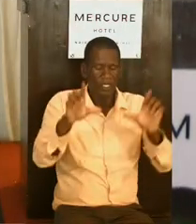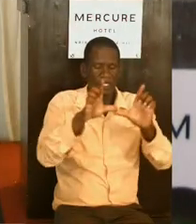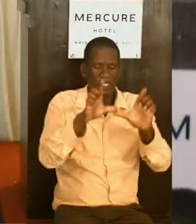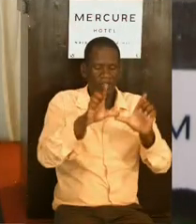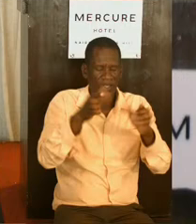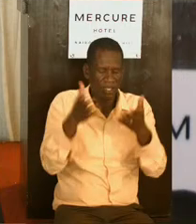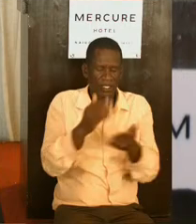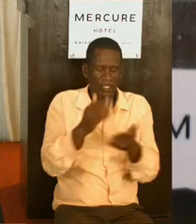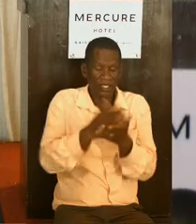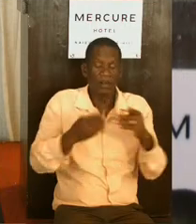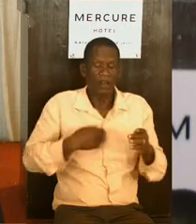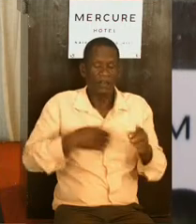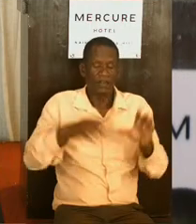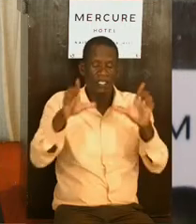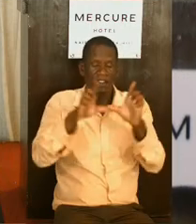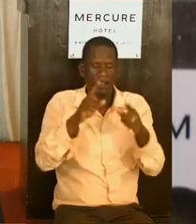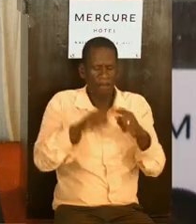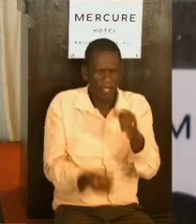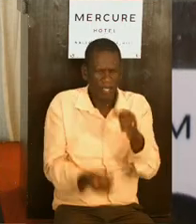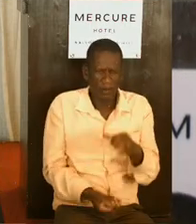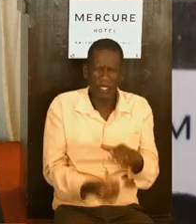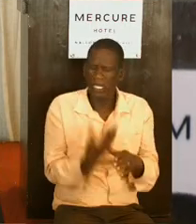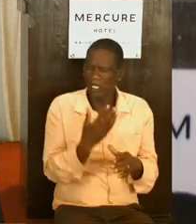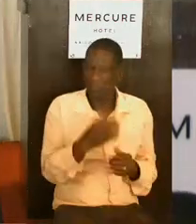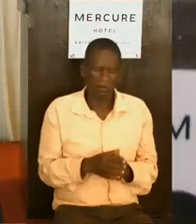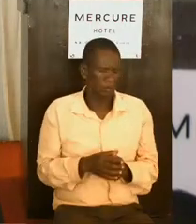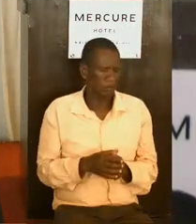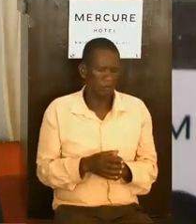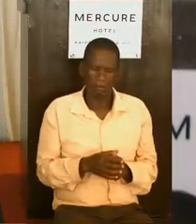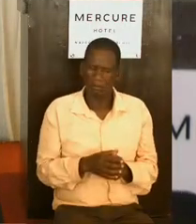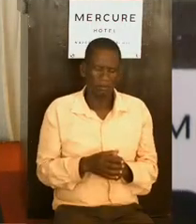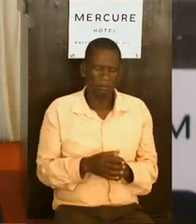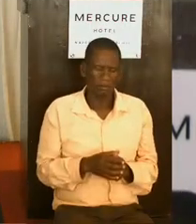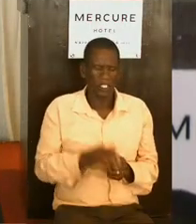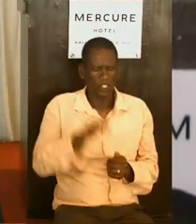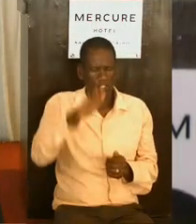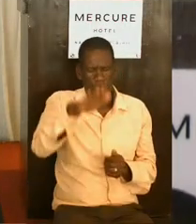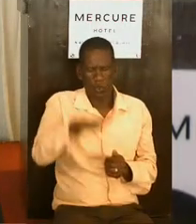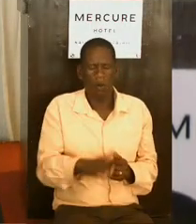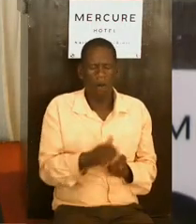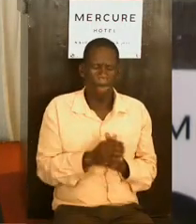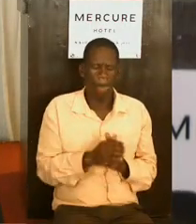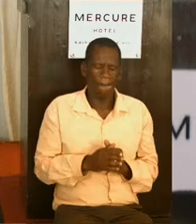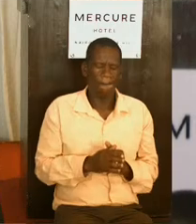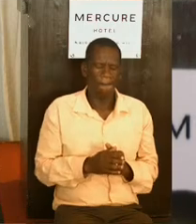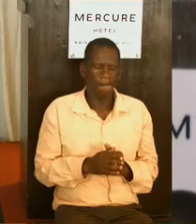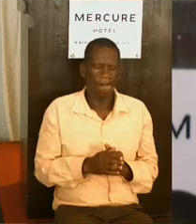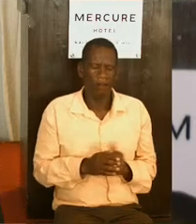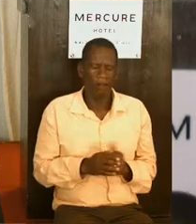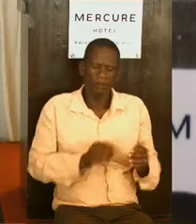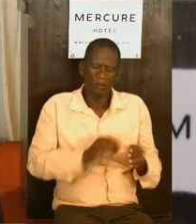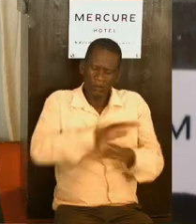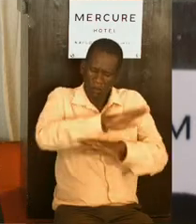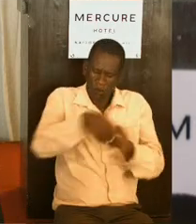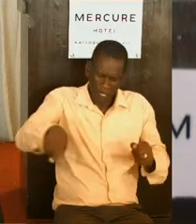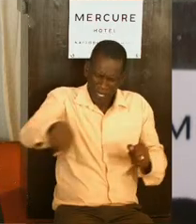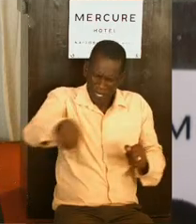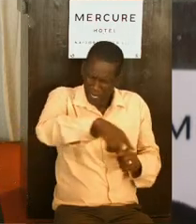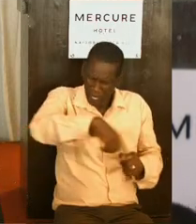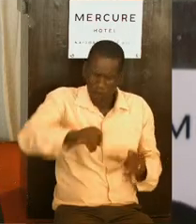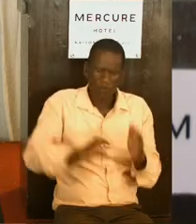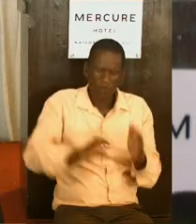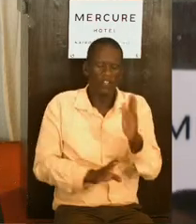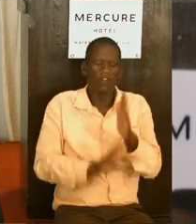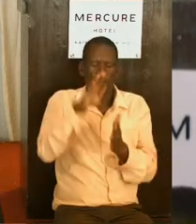in place but the productivity is wanting the all-roundedness of